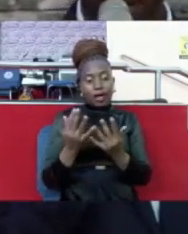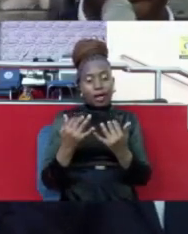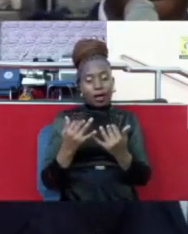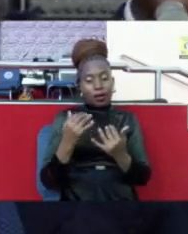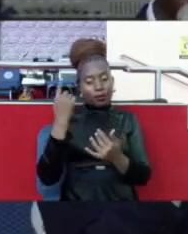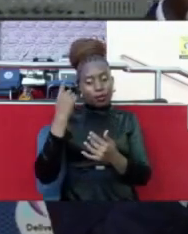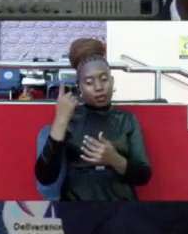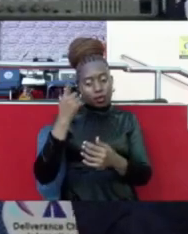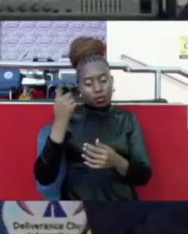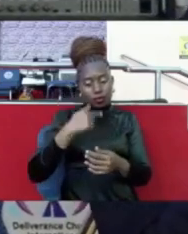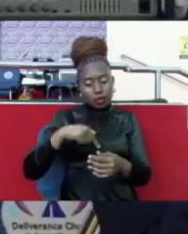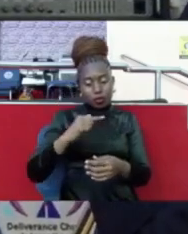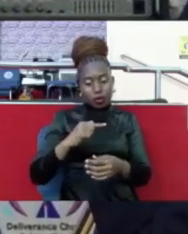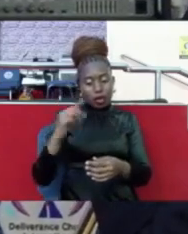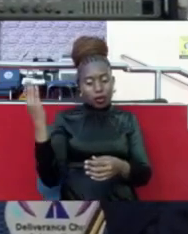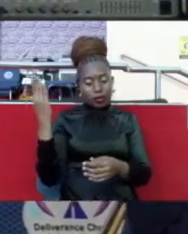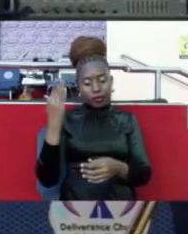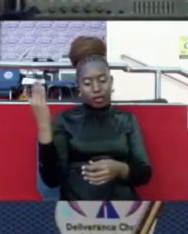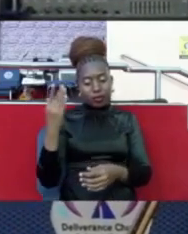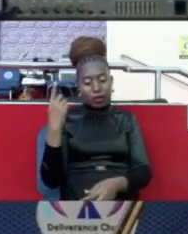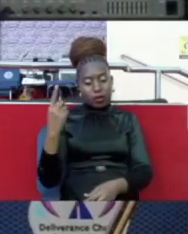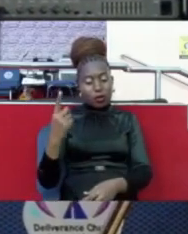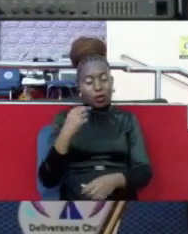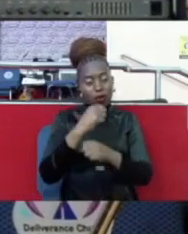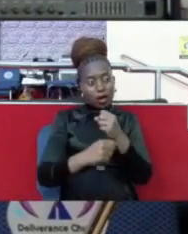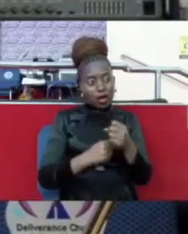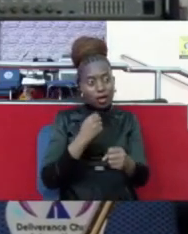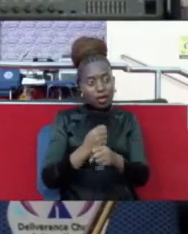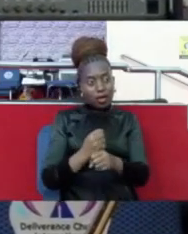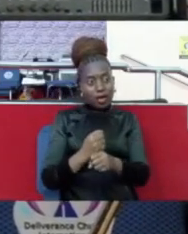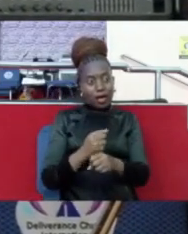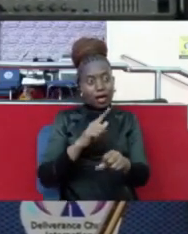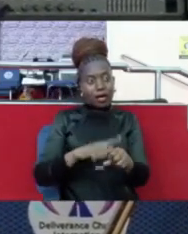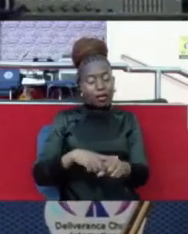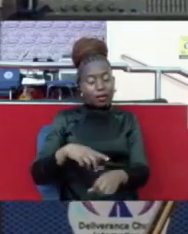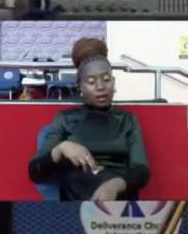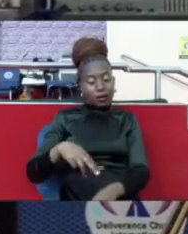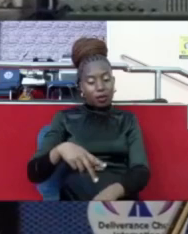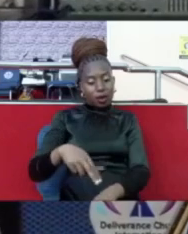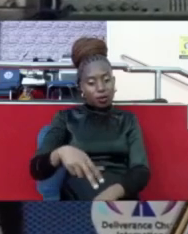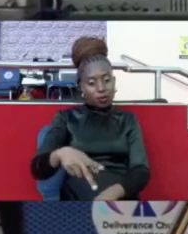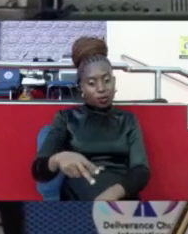mmoja. But in one of my walks, I had met some men that sit